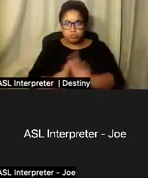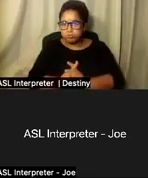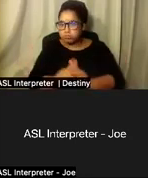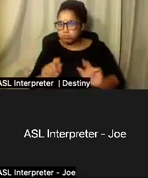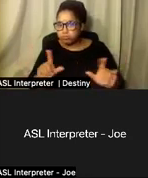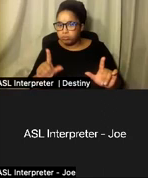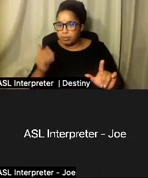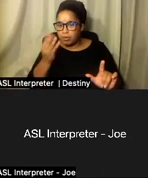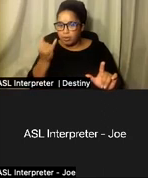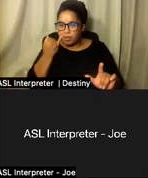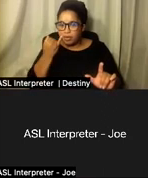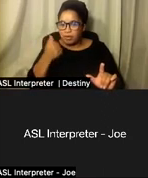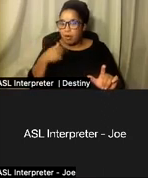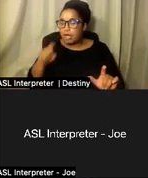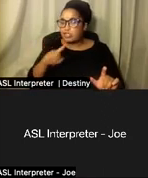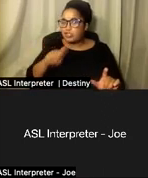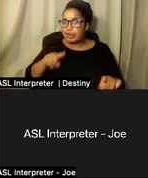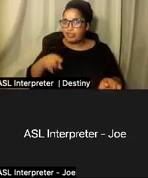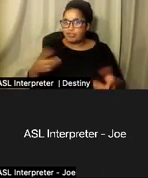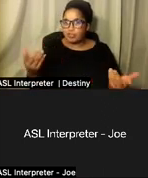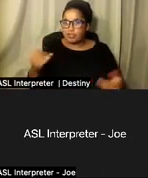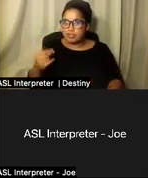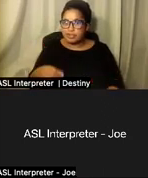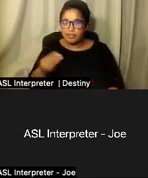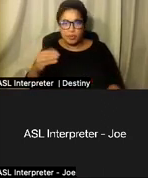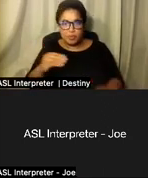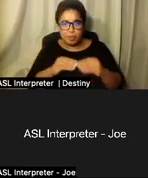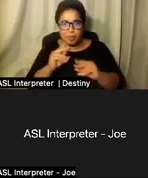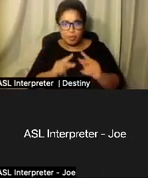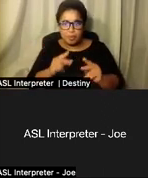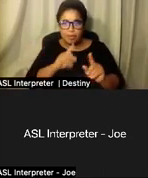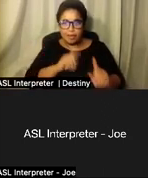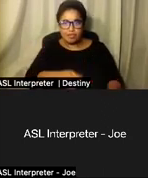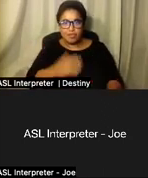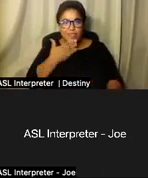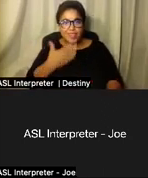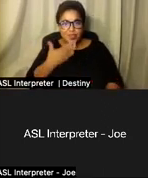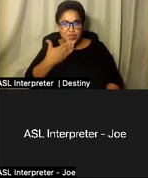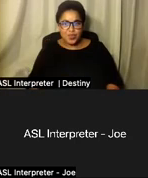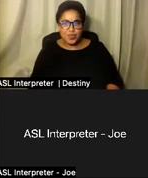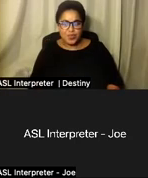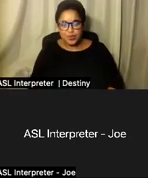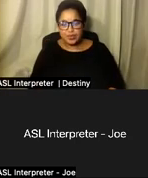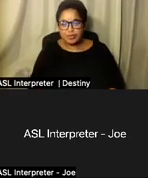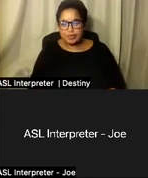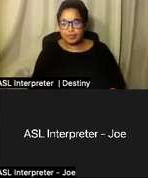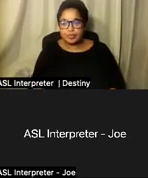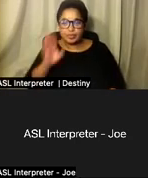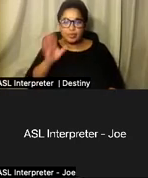Let us know. I should answer it. But a few more people coming in now. Thank you for, this is going to be a